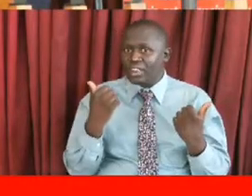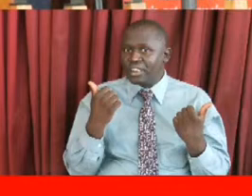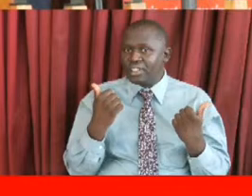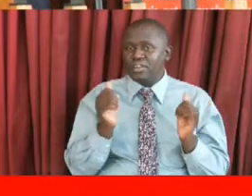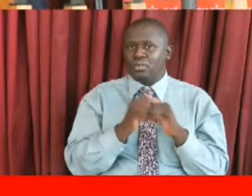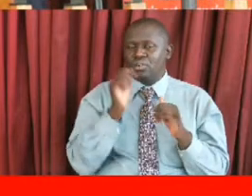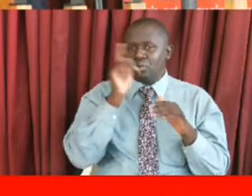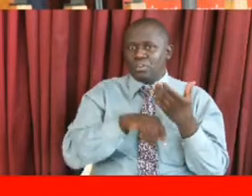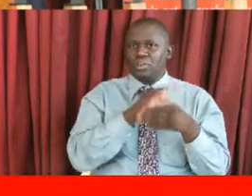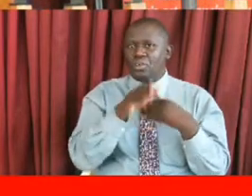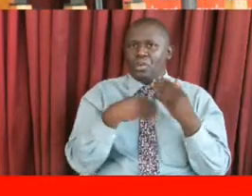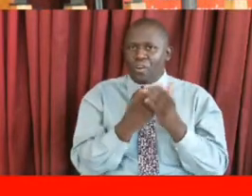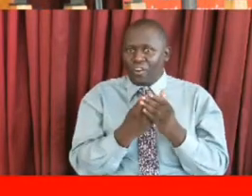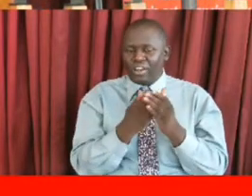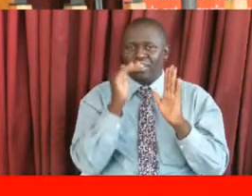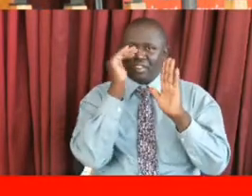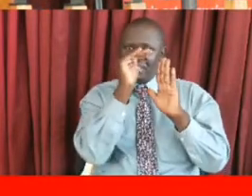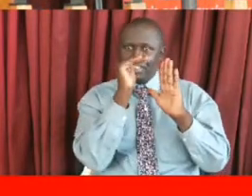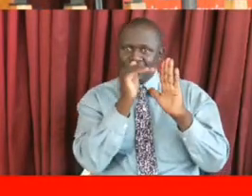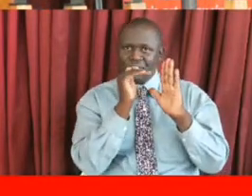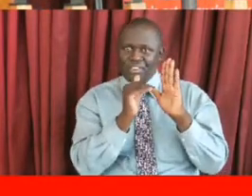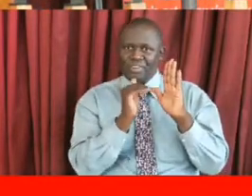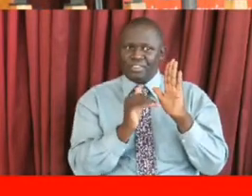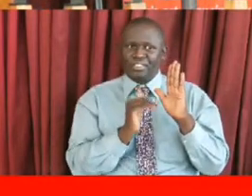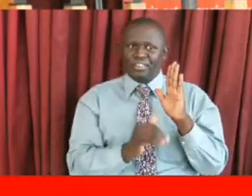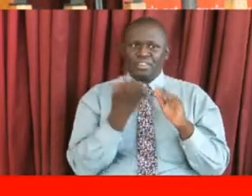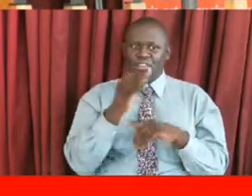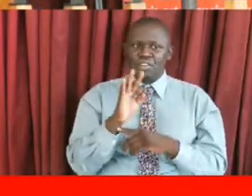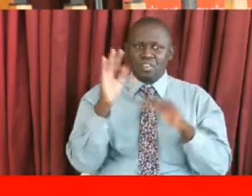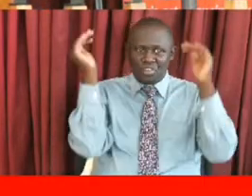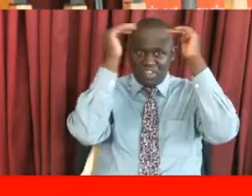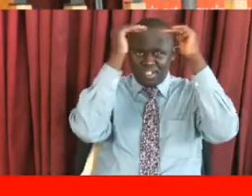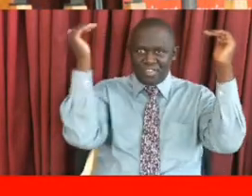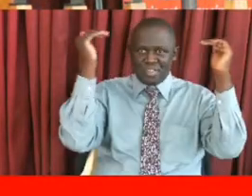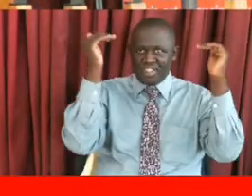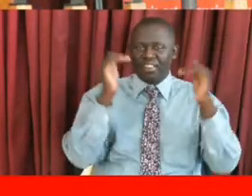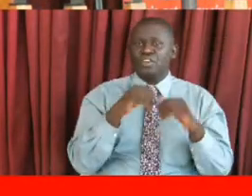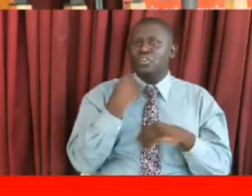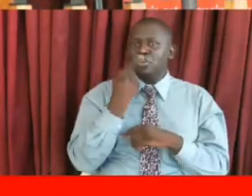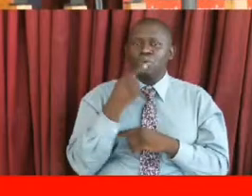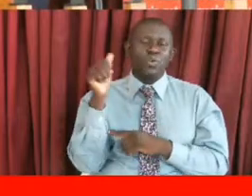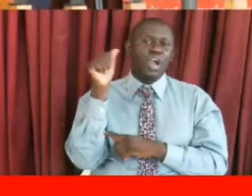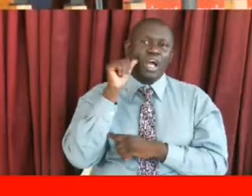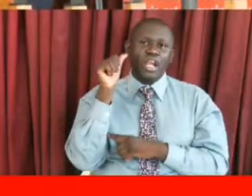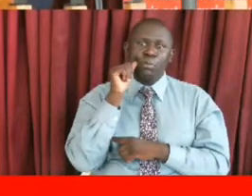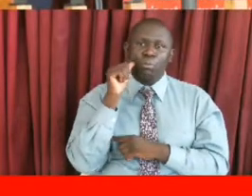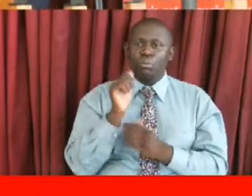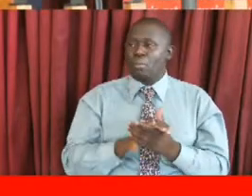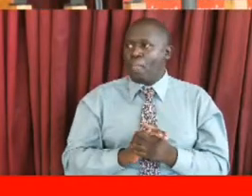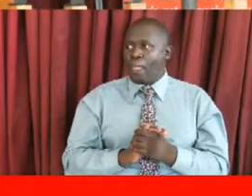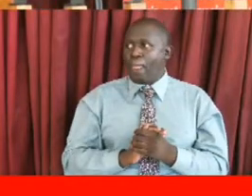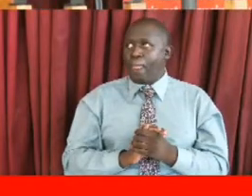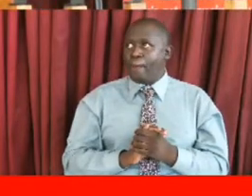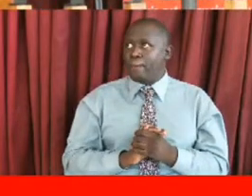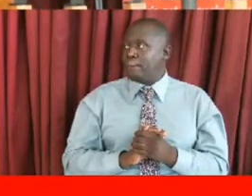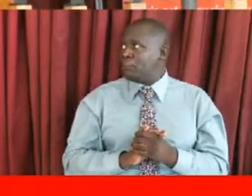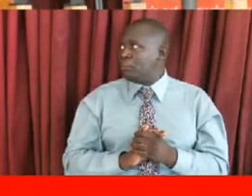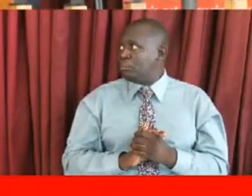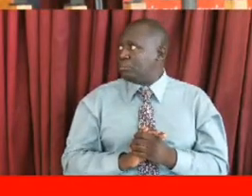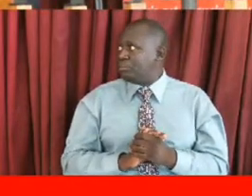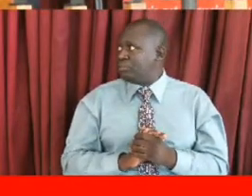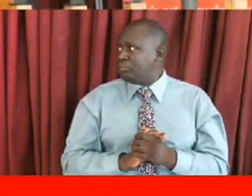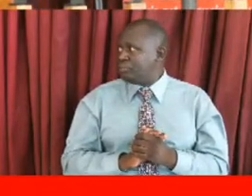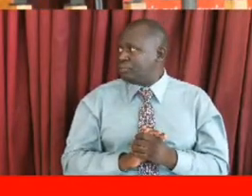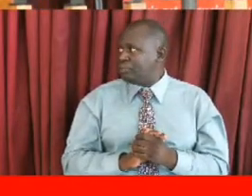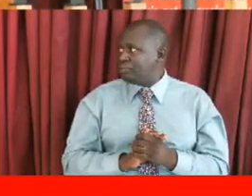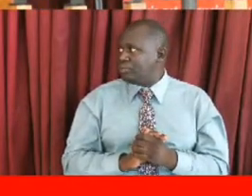with the protocols of heaven was Adam cuz he used